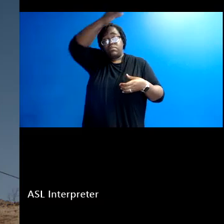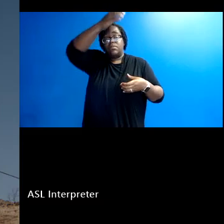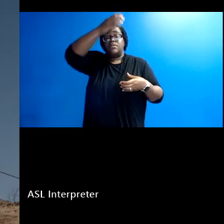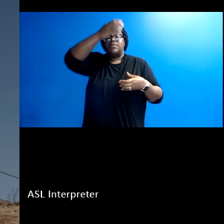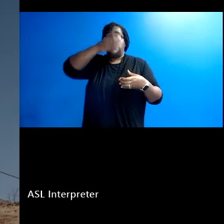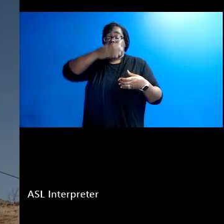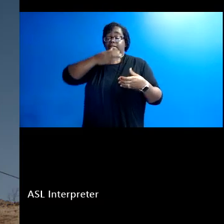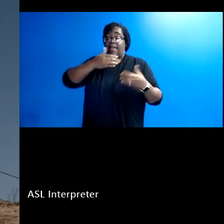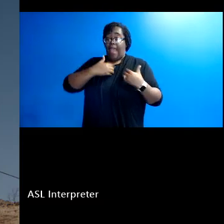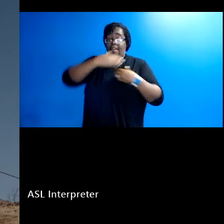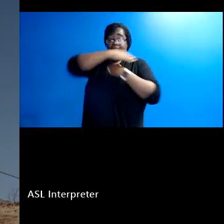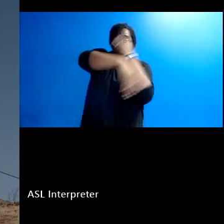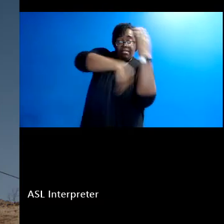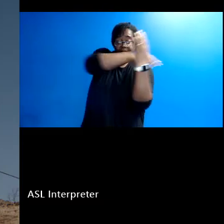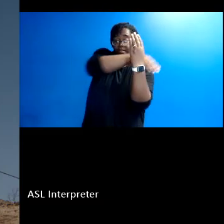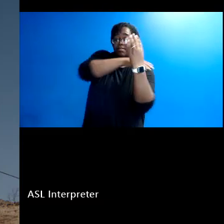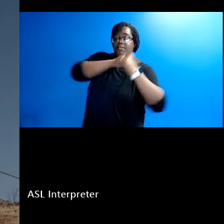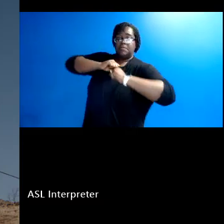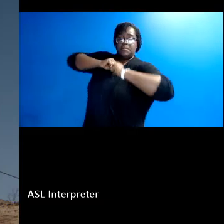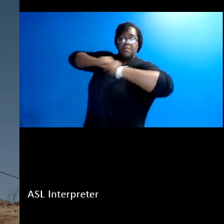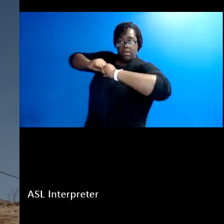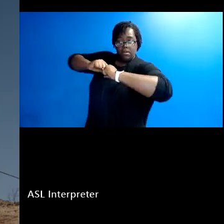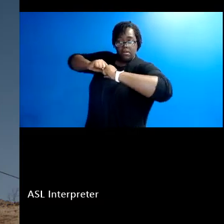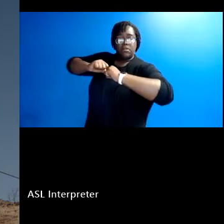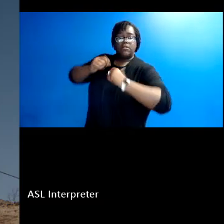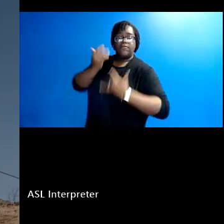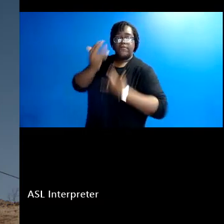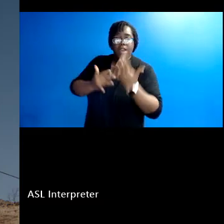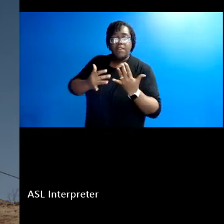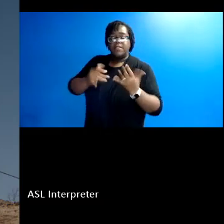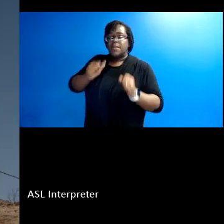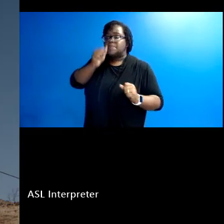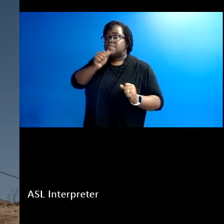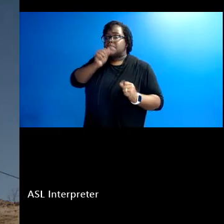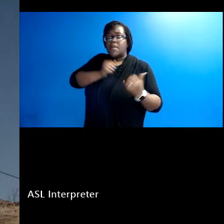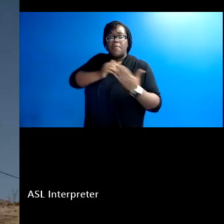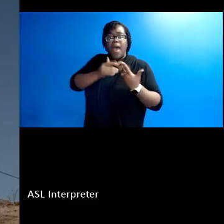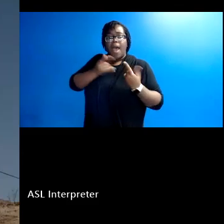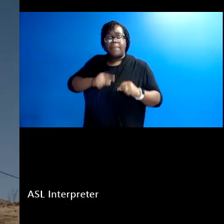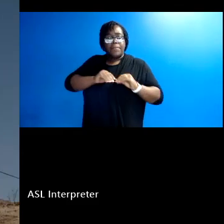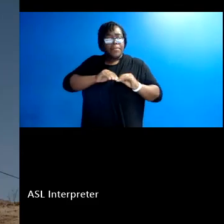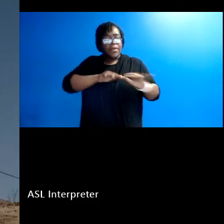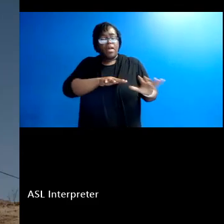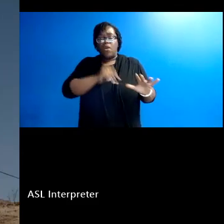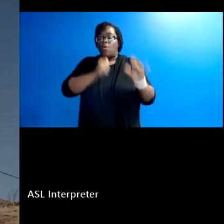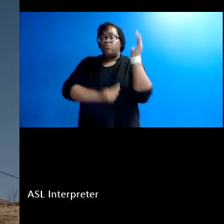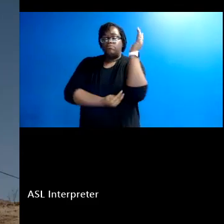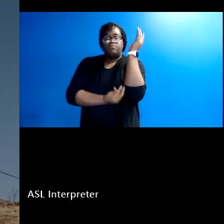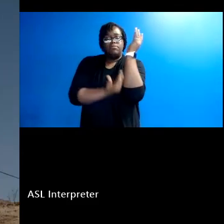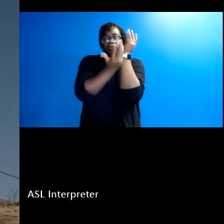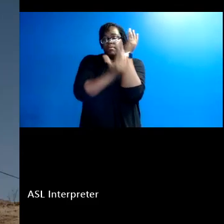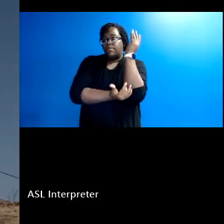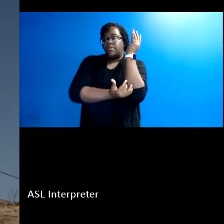it, can withstand if a fire for whatever cause comes into that area. It's not going to burn down the pole. The pole will